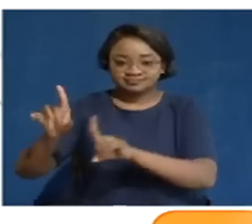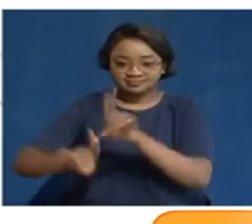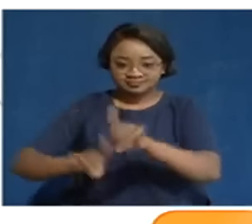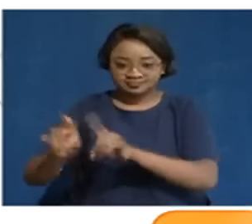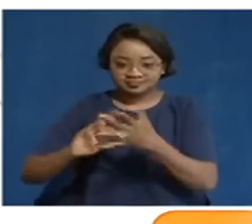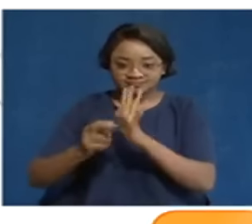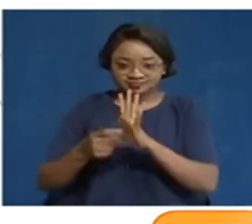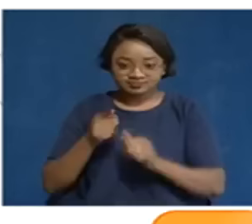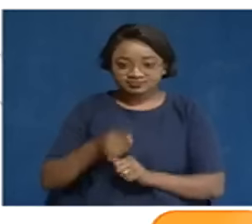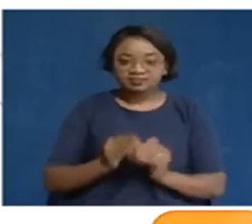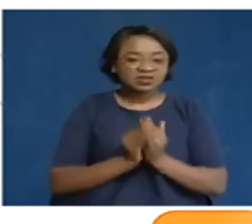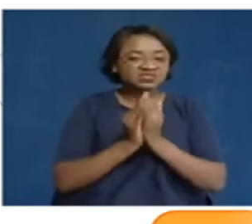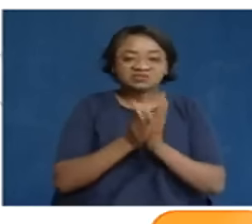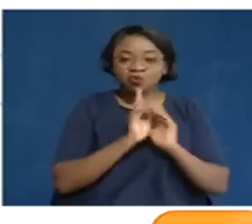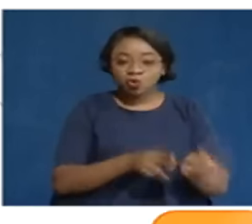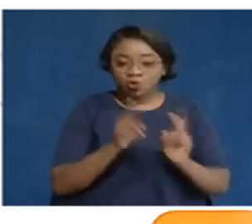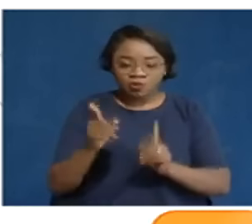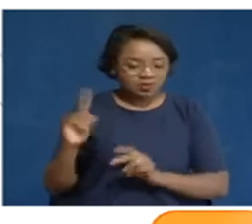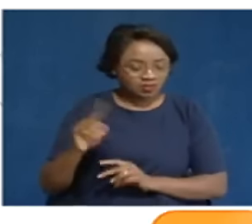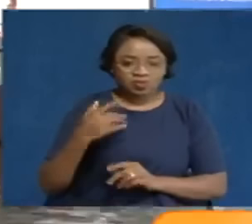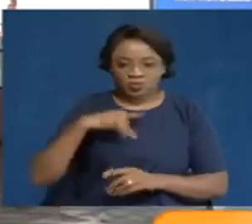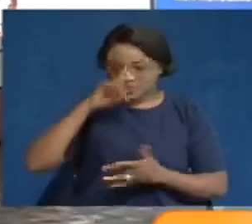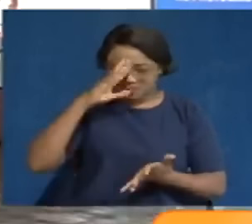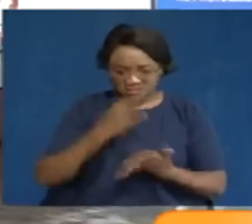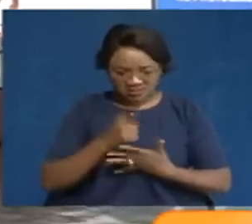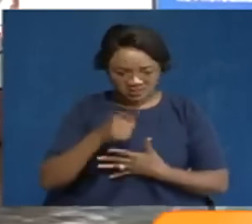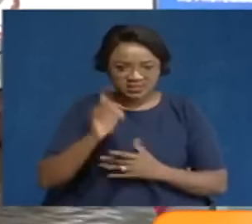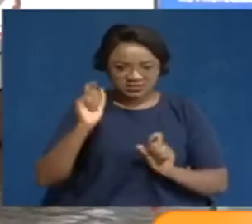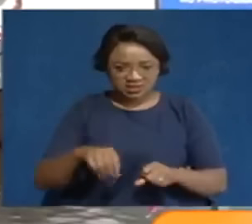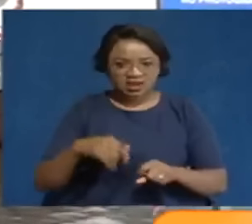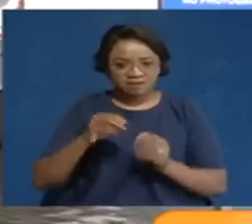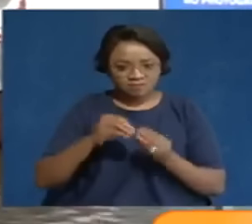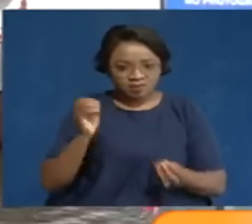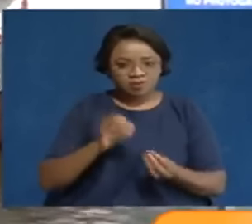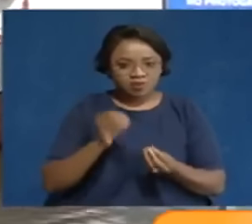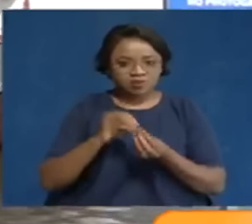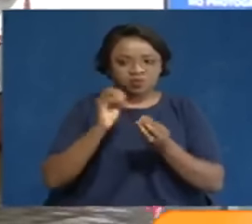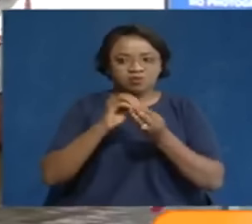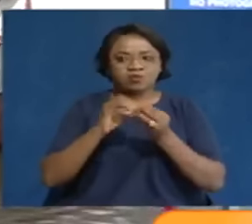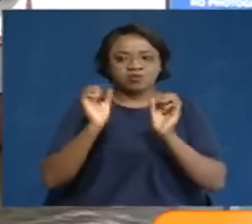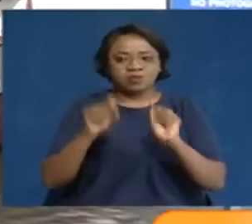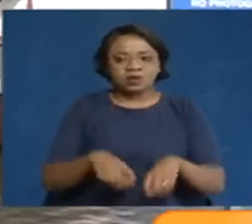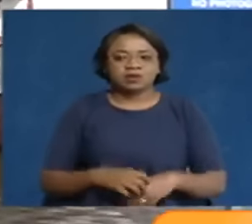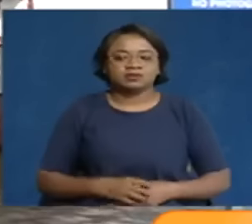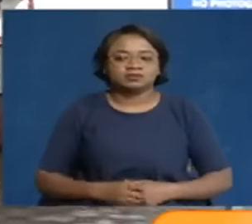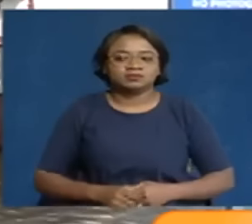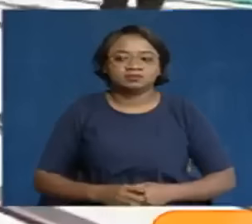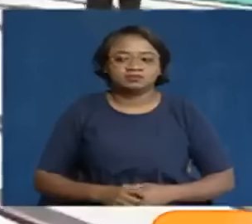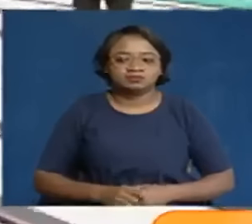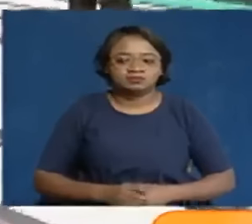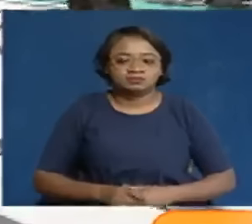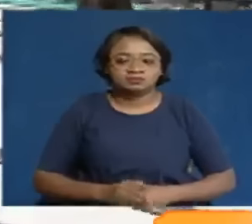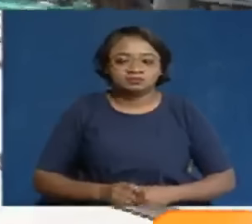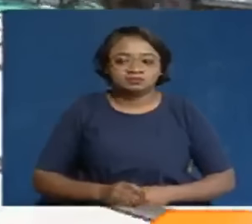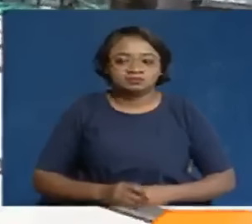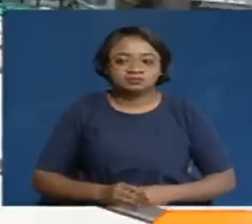vessel, we are entrusting a legacy. Transport CS Davis Churchill hailed the operation of